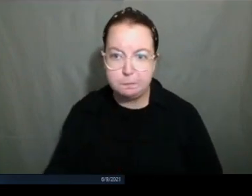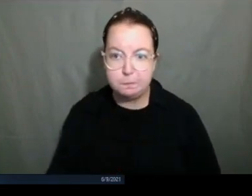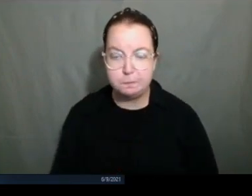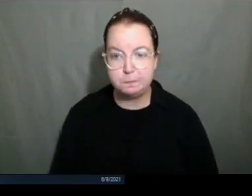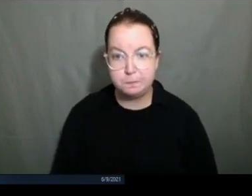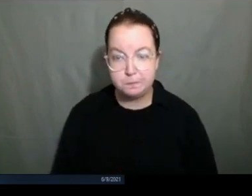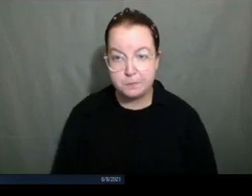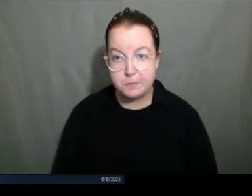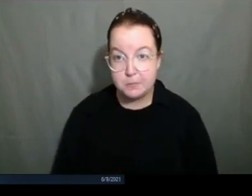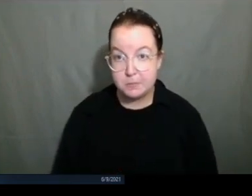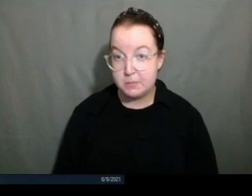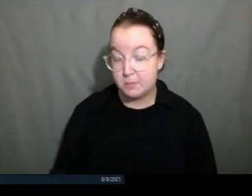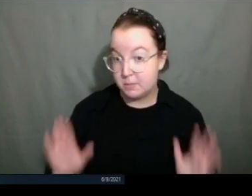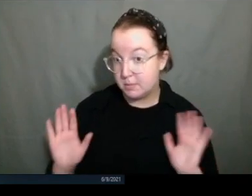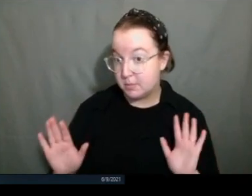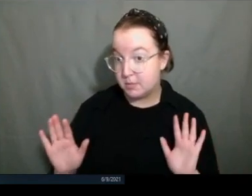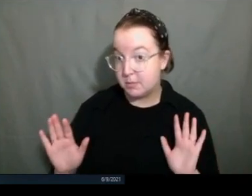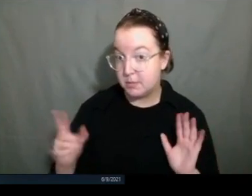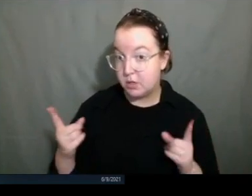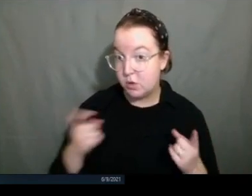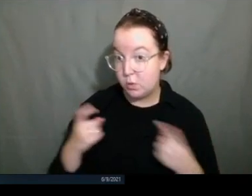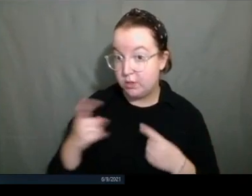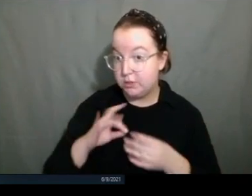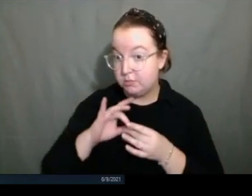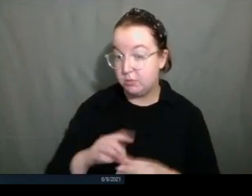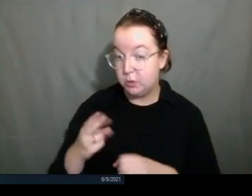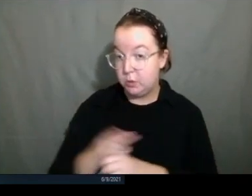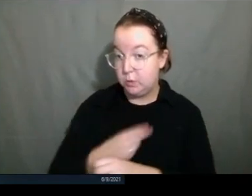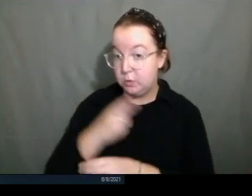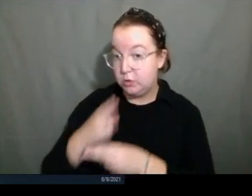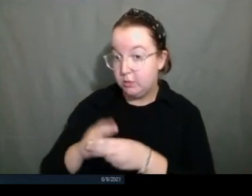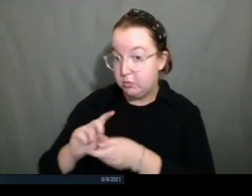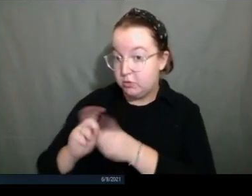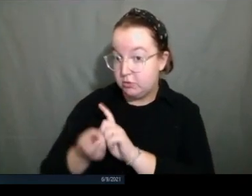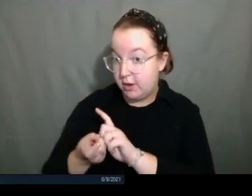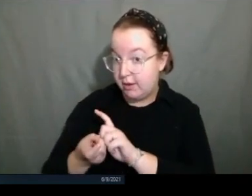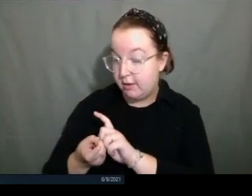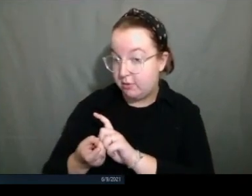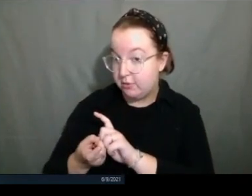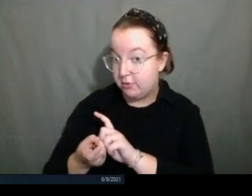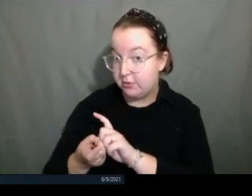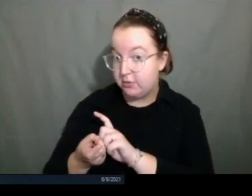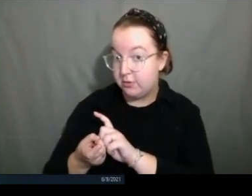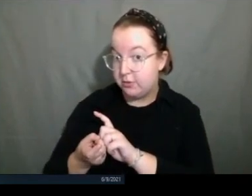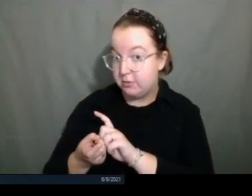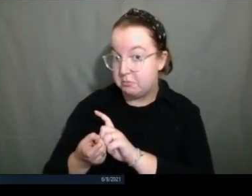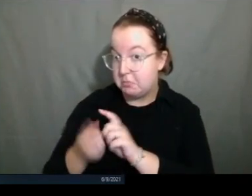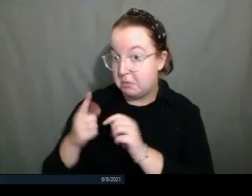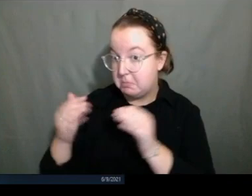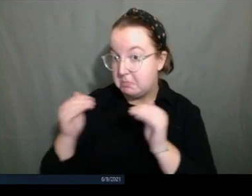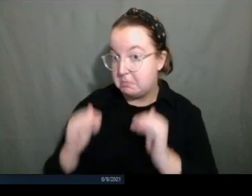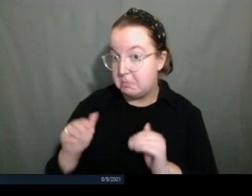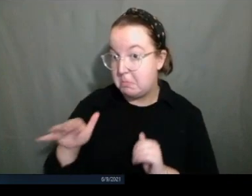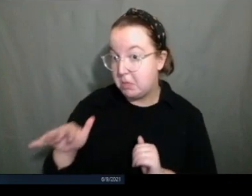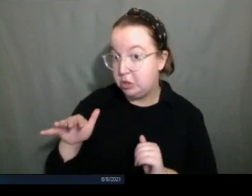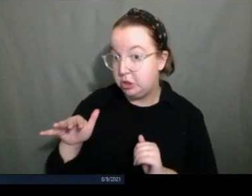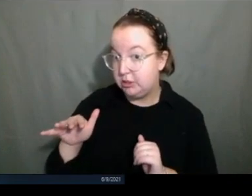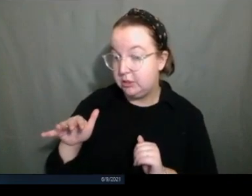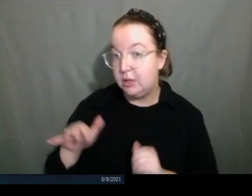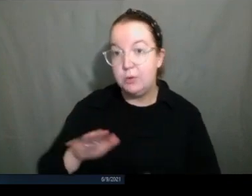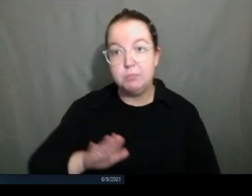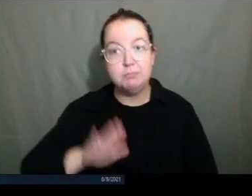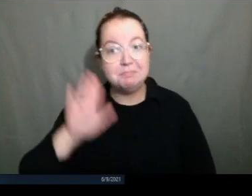Does anyone have any questions on changing your username before we move on to punching in and out?